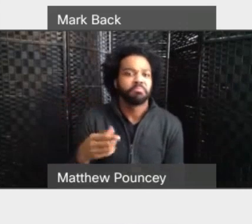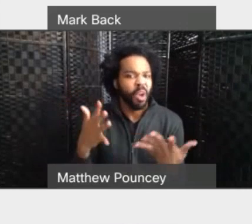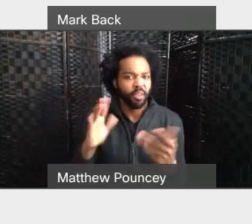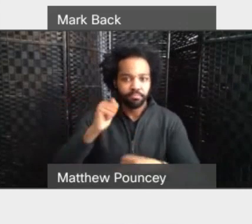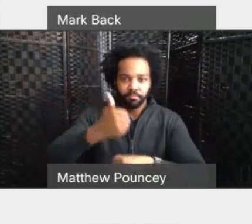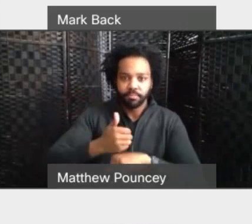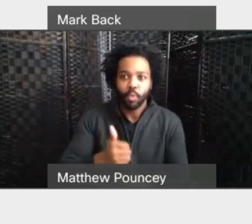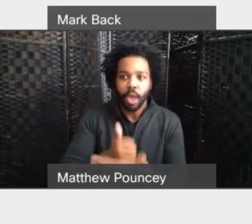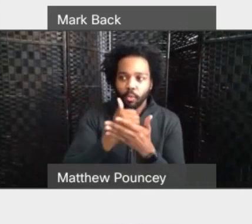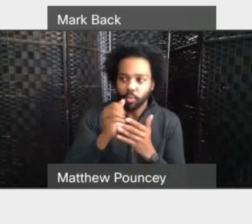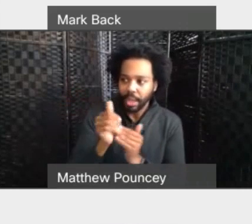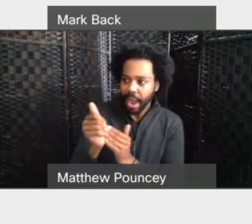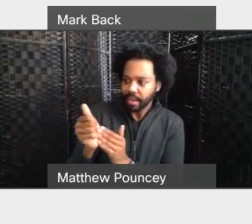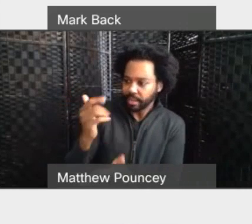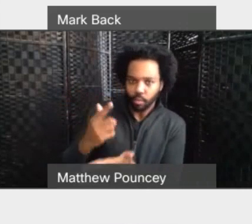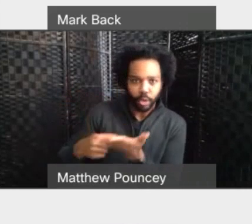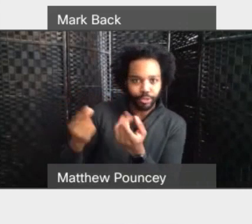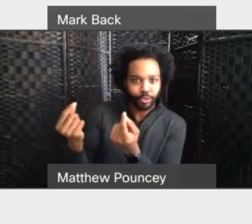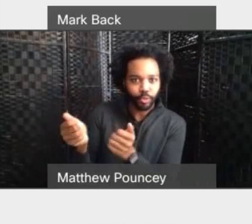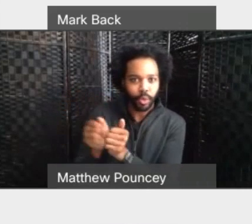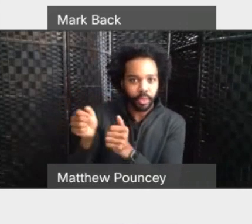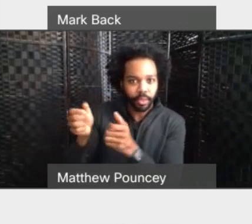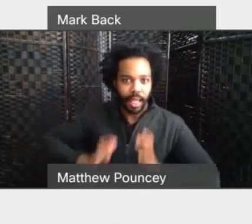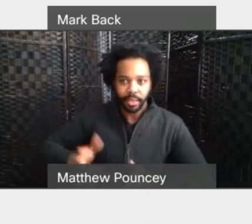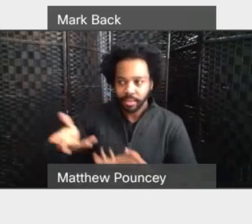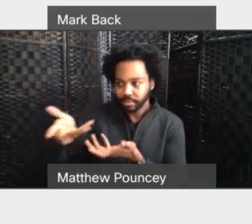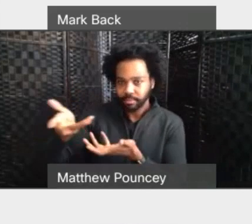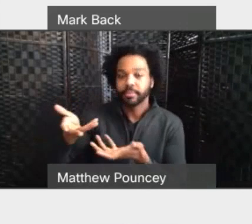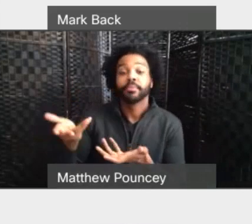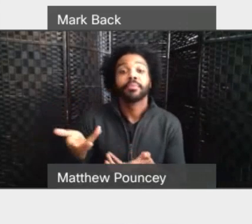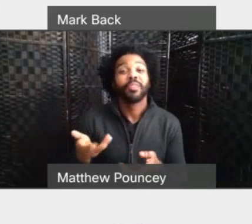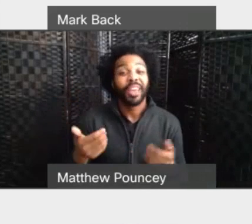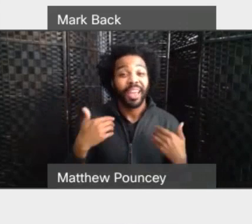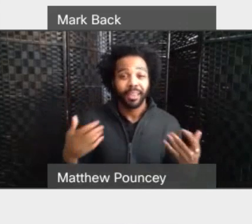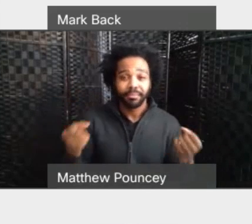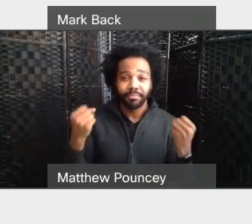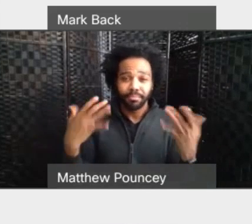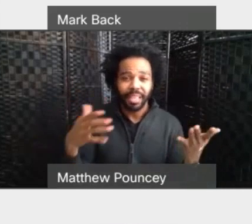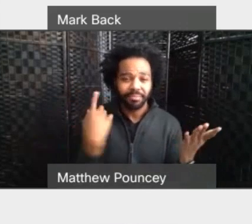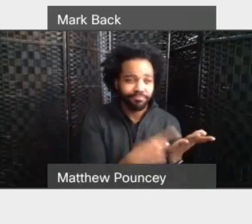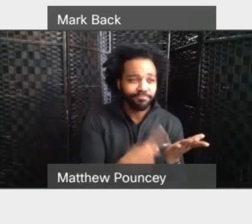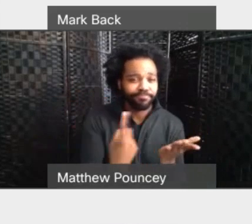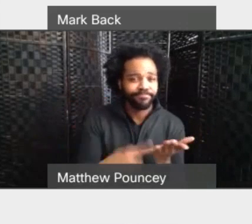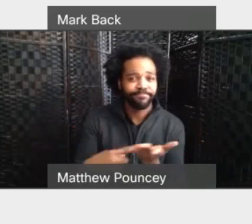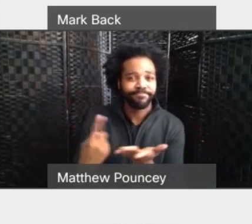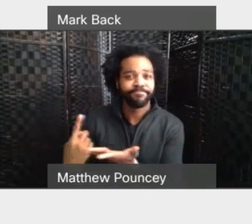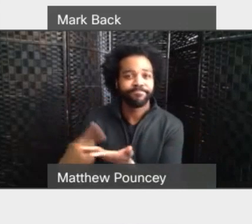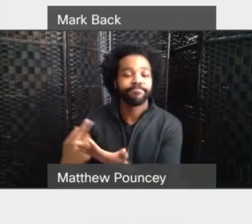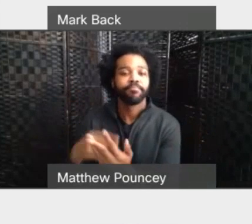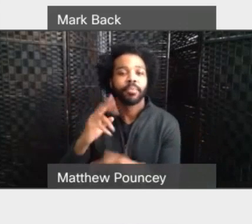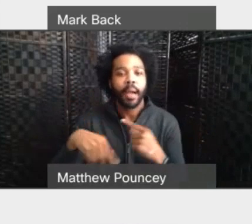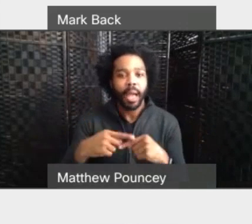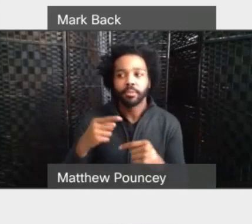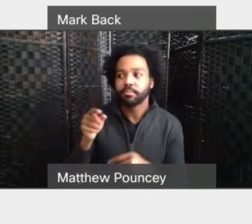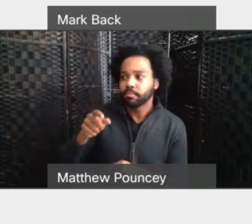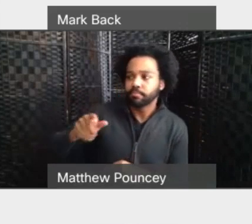guiding that. We have had a number of the discussions about people's rights during COVID